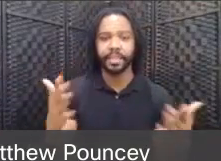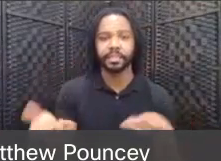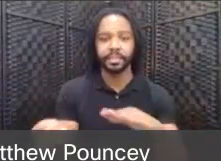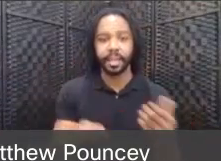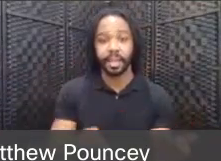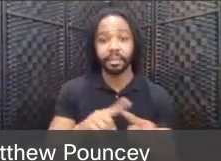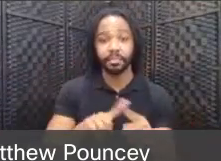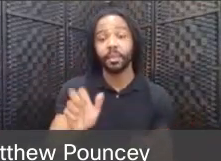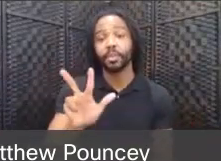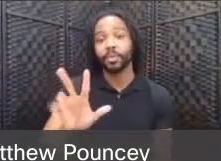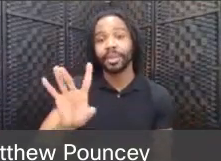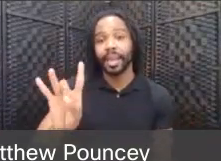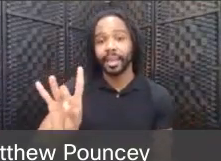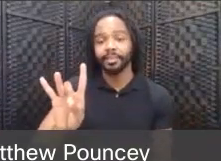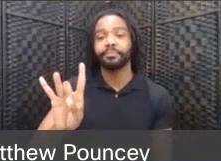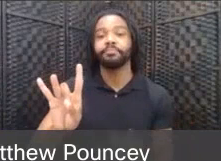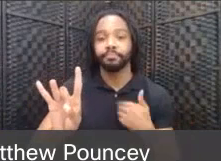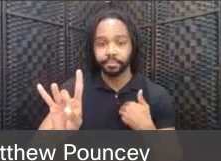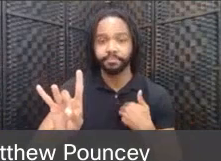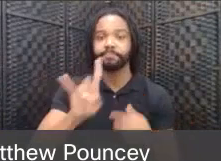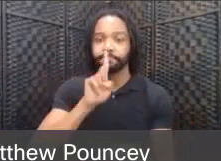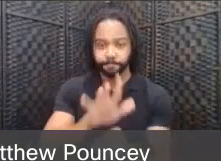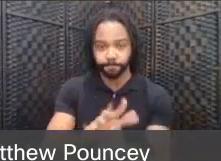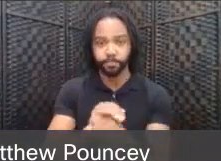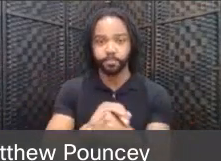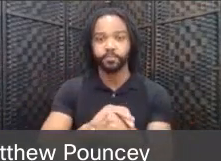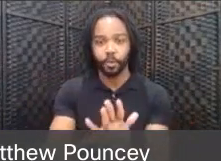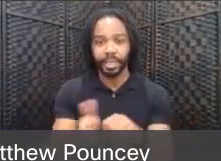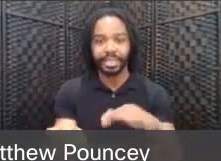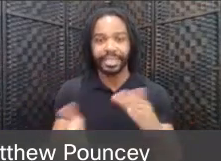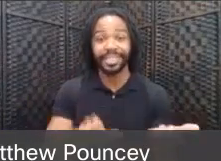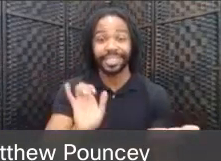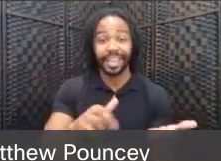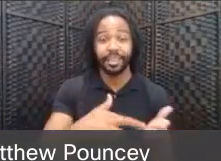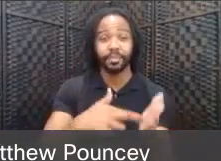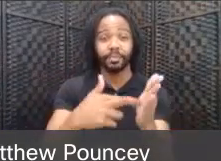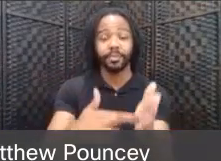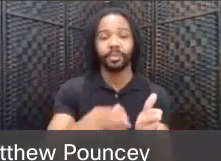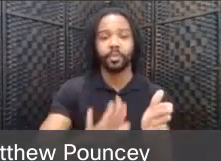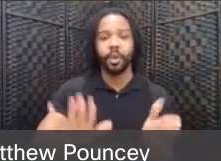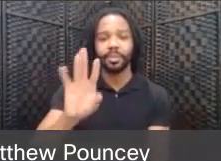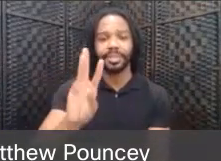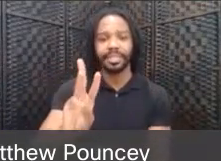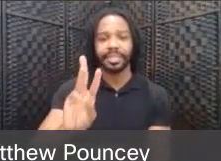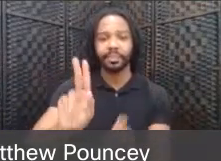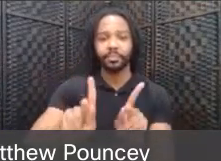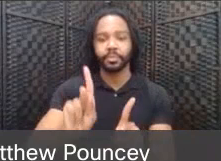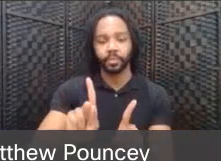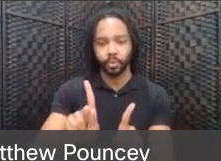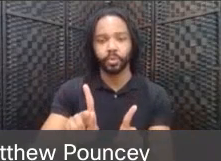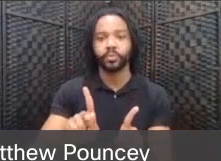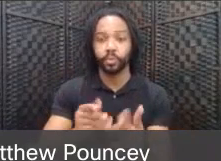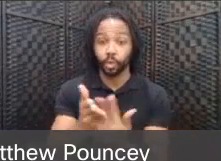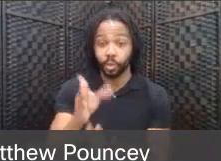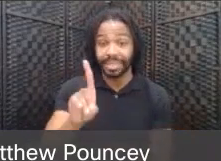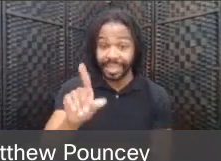just 38 who've had confirmed COVID deaths, which represent about 6% of people supported by DDA who